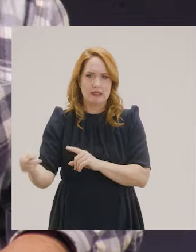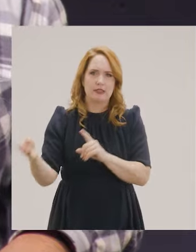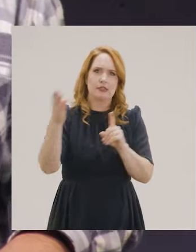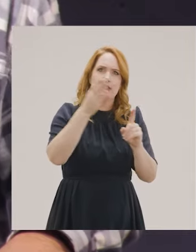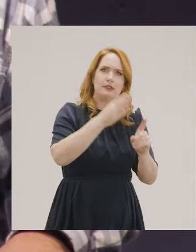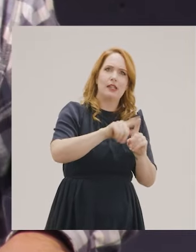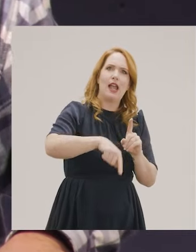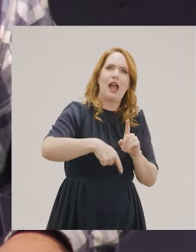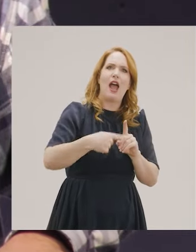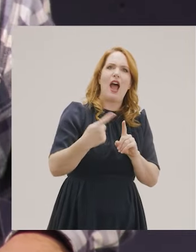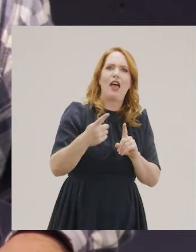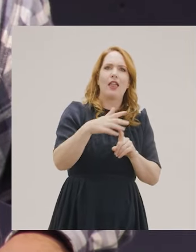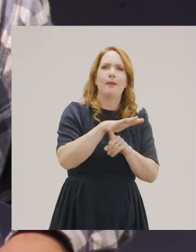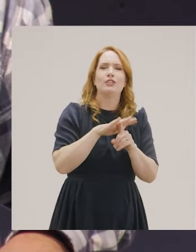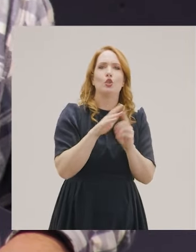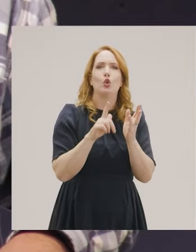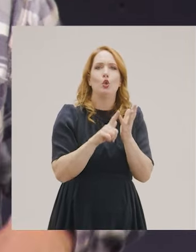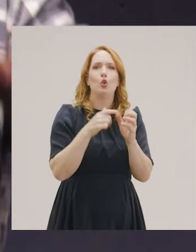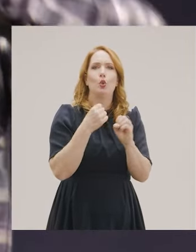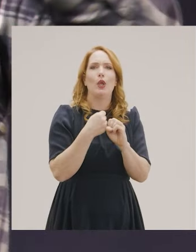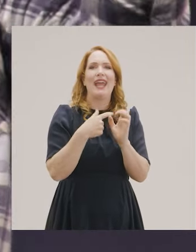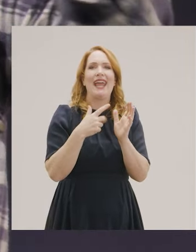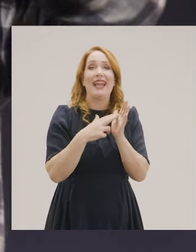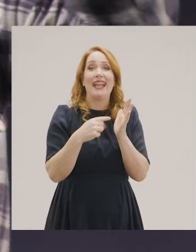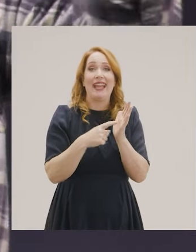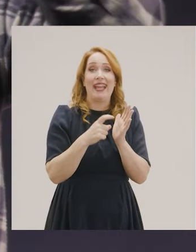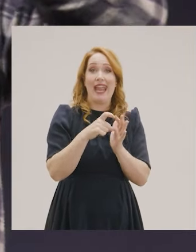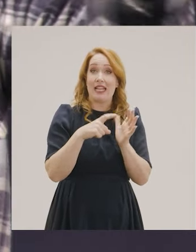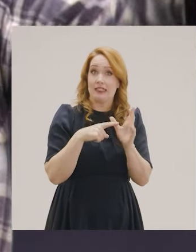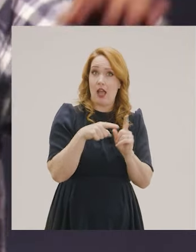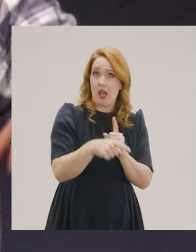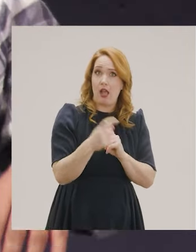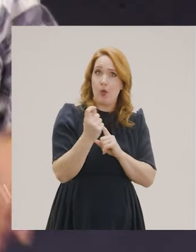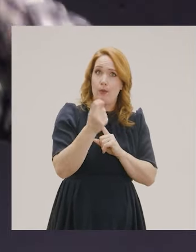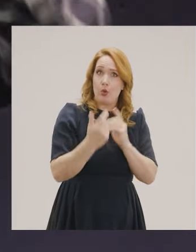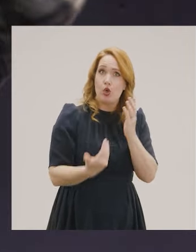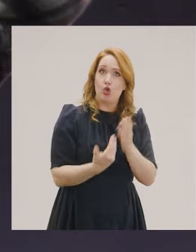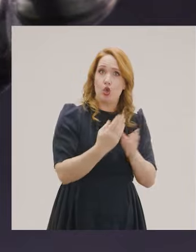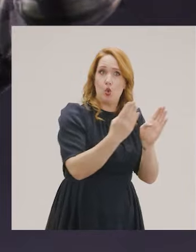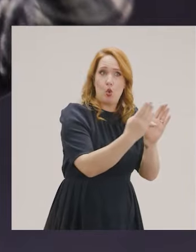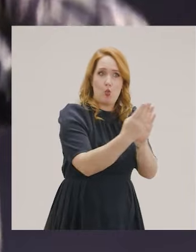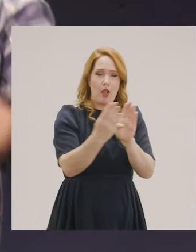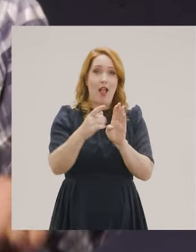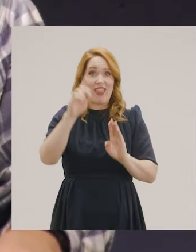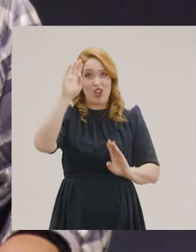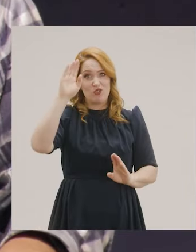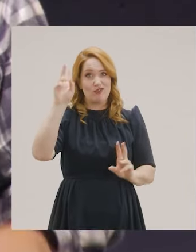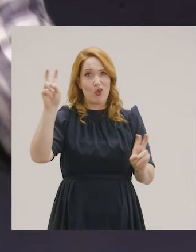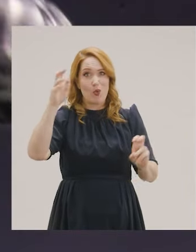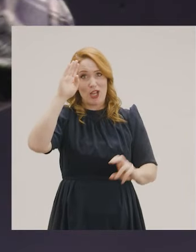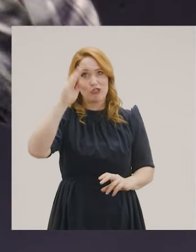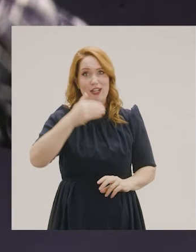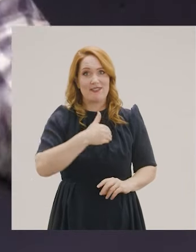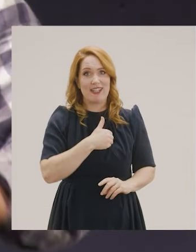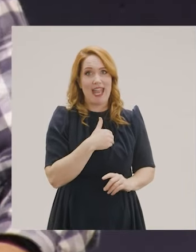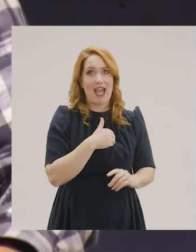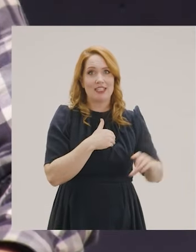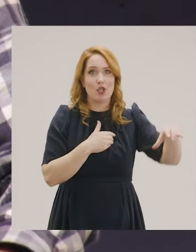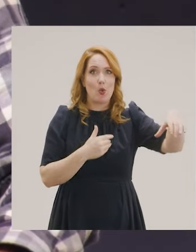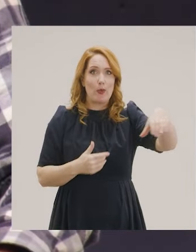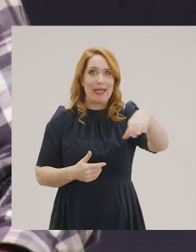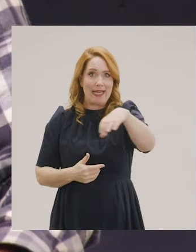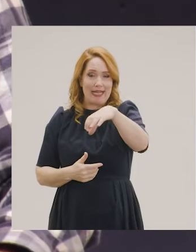in an orphanage there. They call it the Grace Vineyard Wing. We said, "No, you don't need to put our name on it," but they have. They put it in big letters, Grace